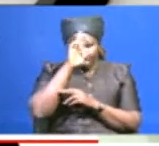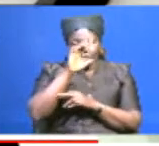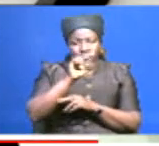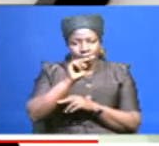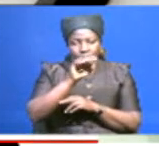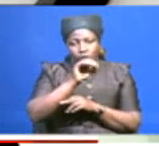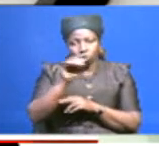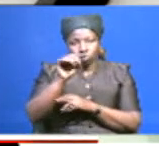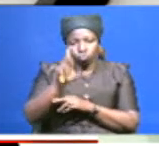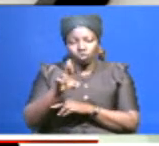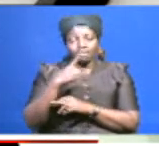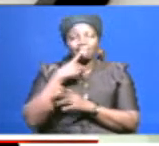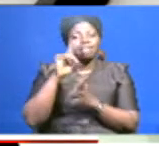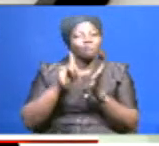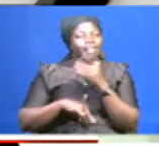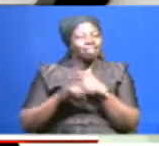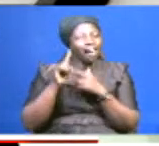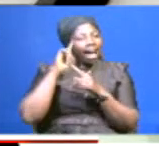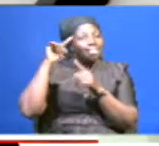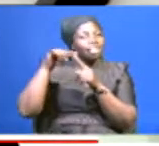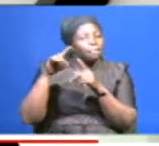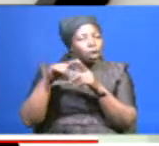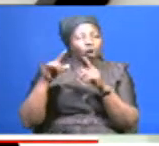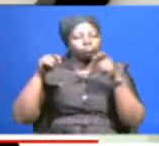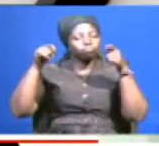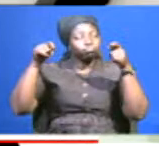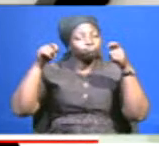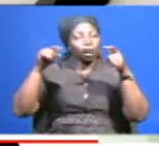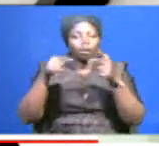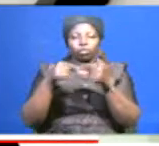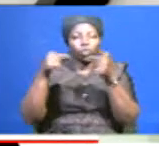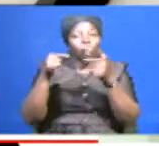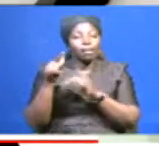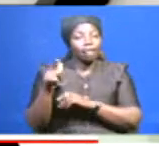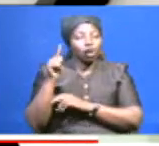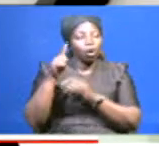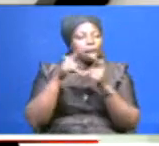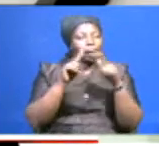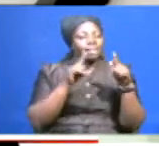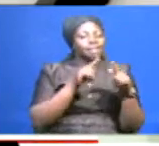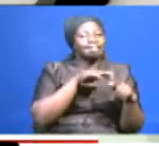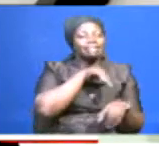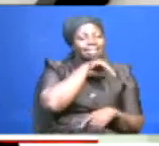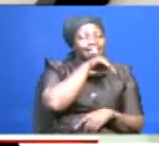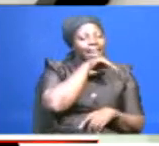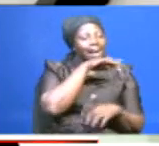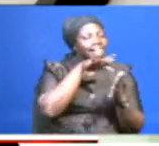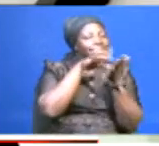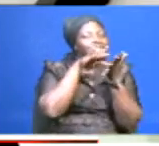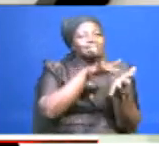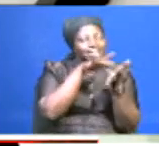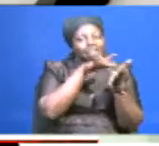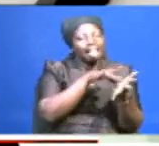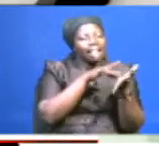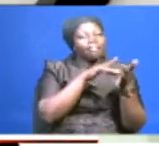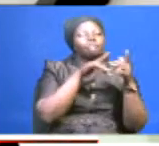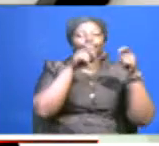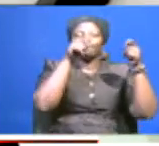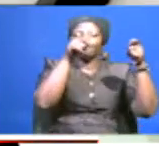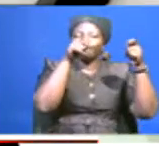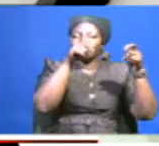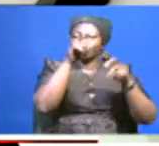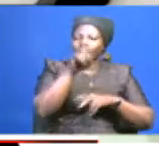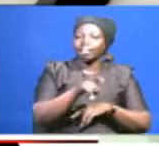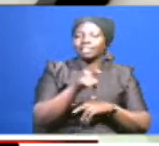Azimio protests unlawful, even as opposition chief Raila Odinga insisted that the march is on. And as